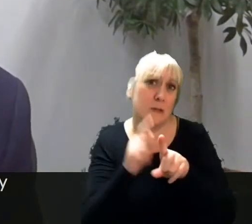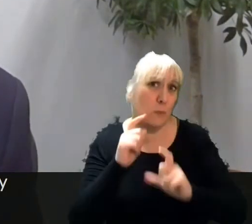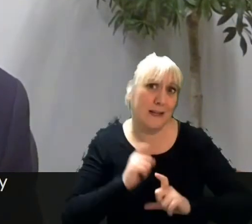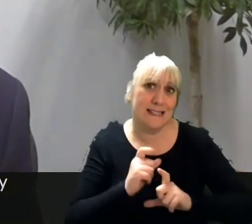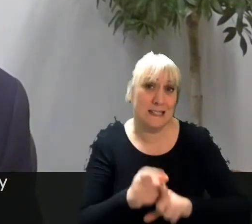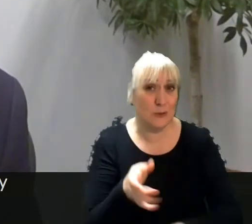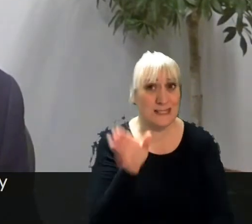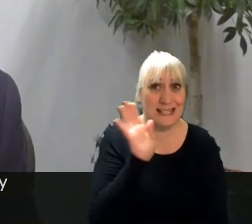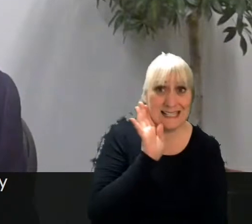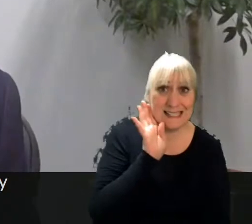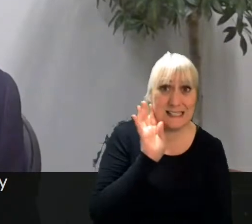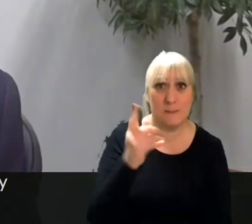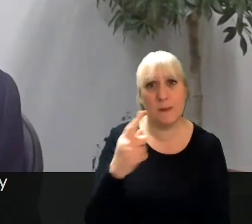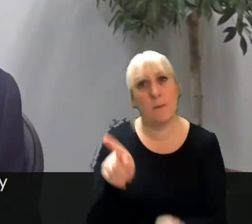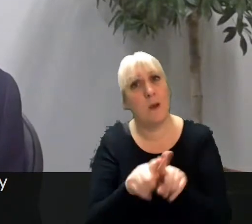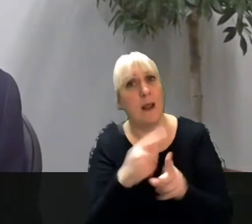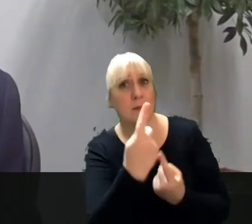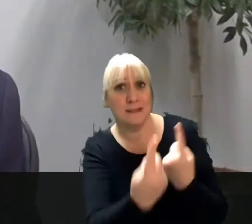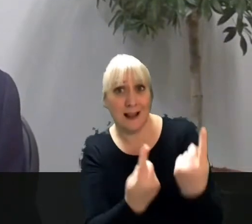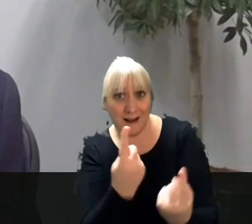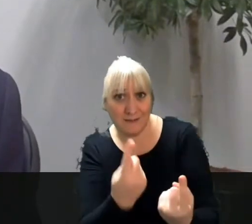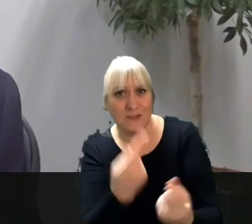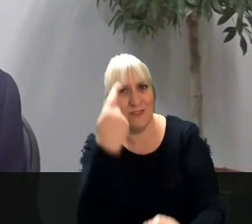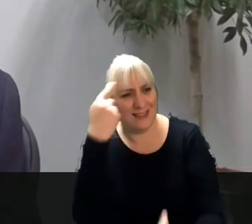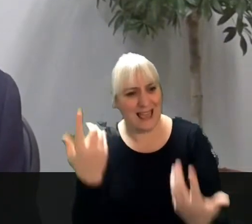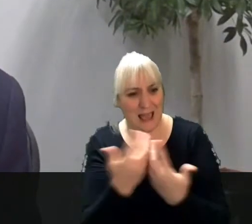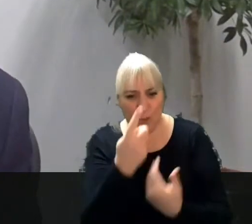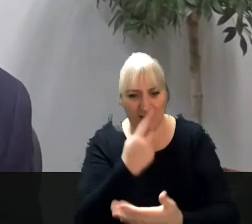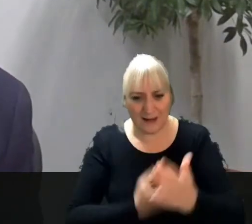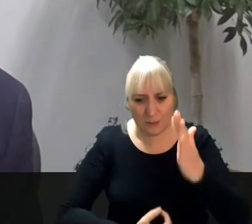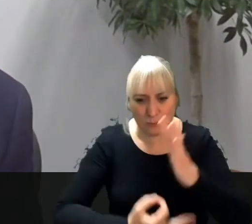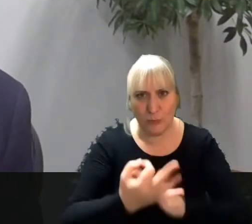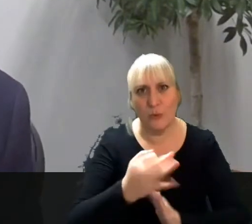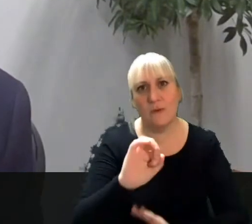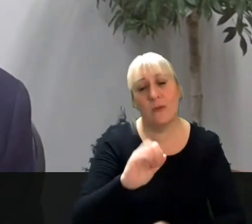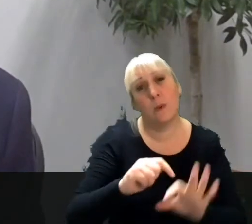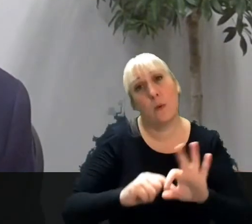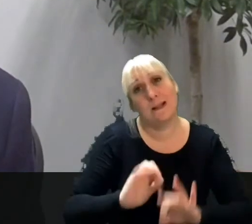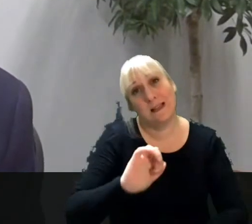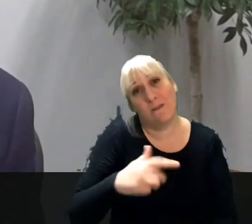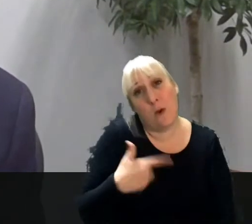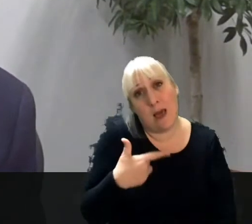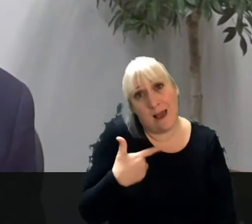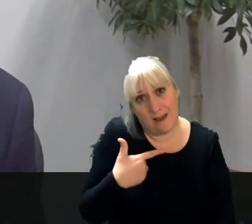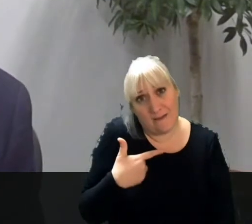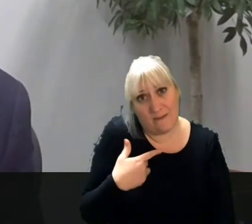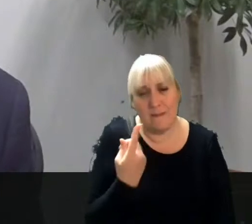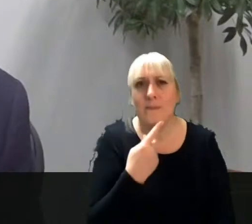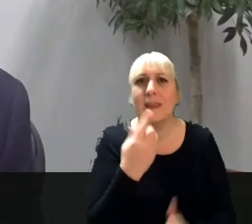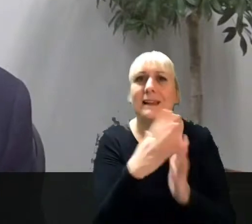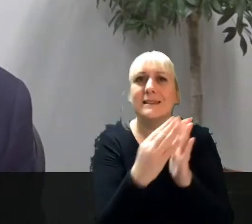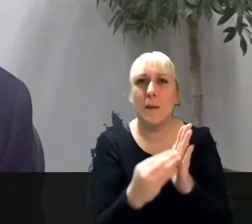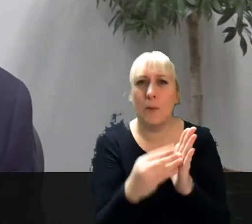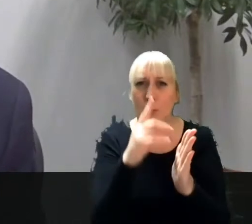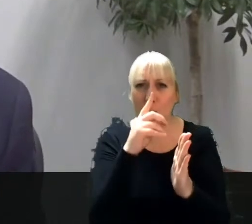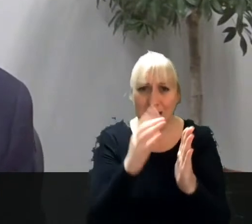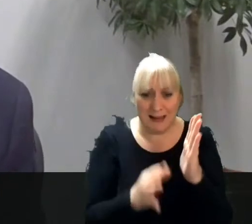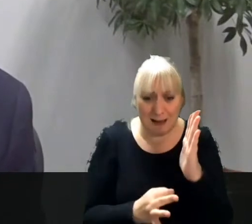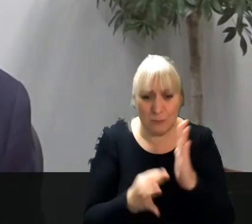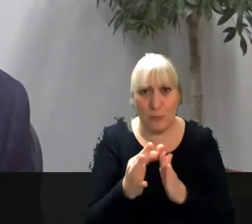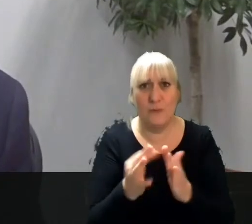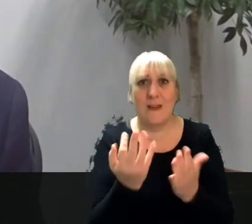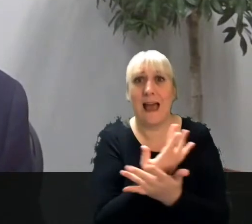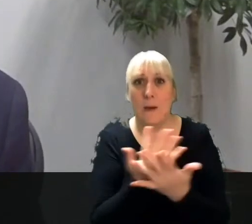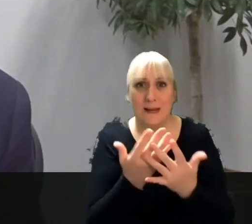in the short term to improve the quality of your life. And that means, for example, increasing the number of surveyors who